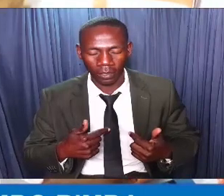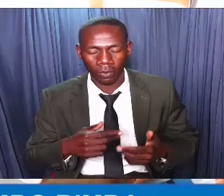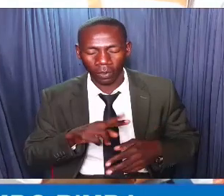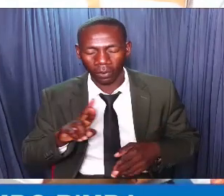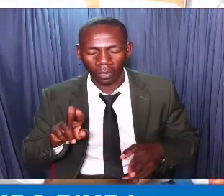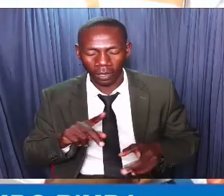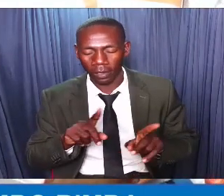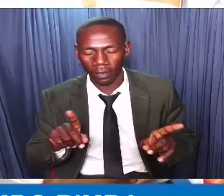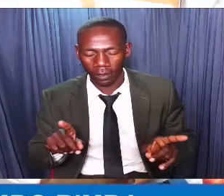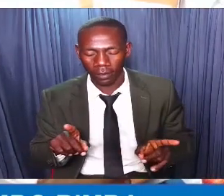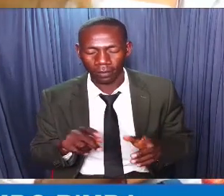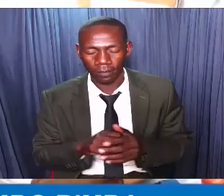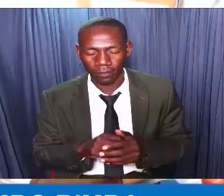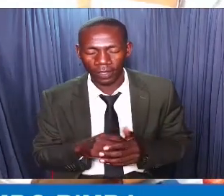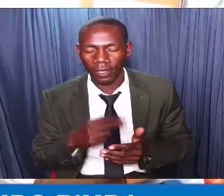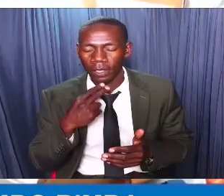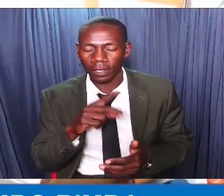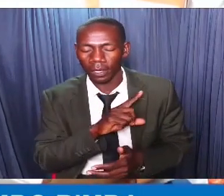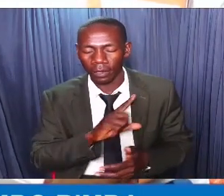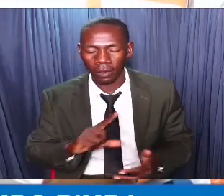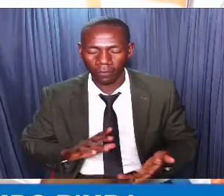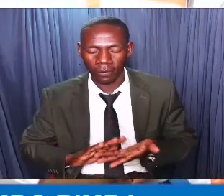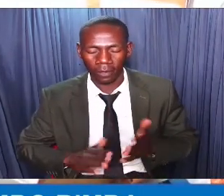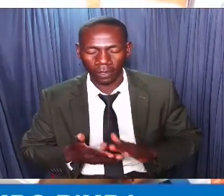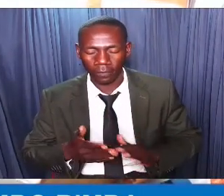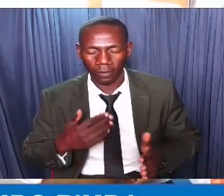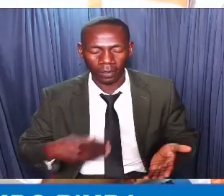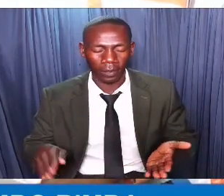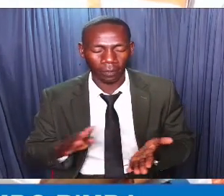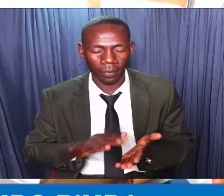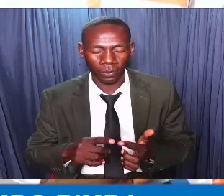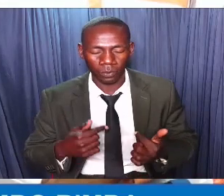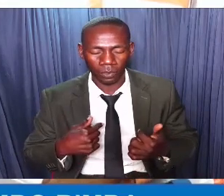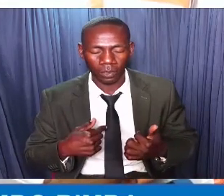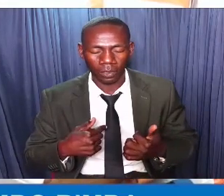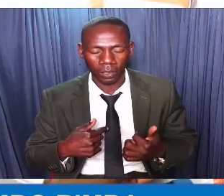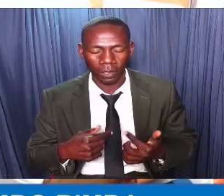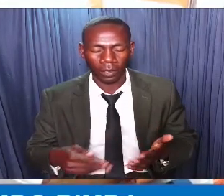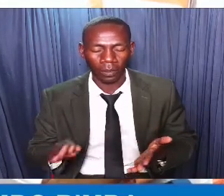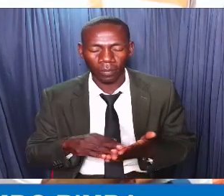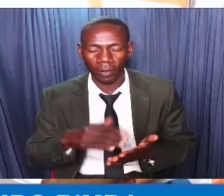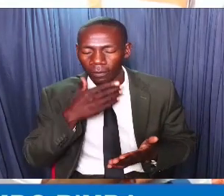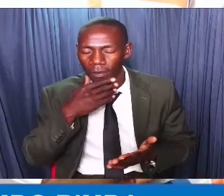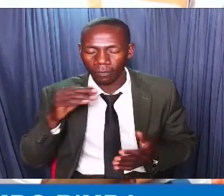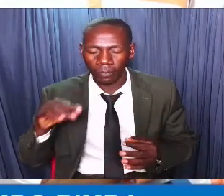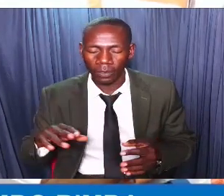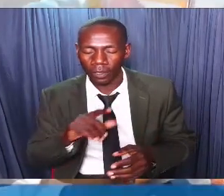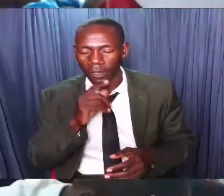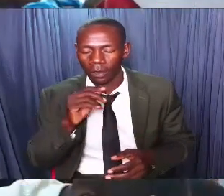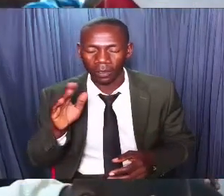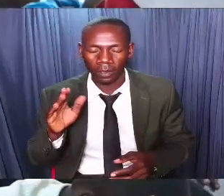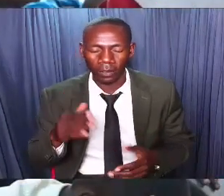ulipo. Wherever you are. Tell the Lord, forgive me. Unirudie. Return unto me. Kama ulivyorudia mwana mpotevu. Like you return to the prodigal